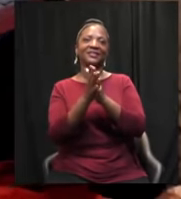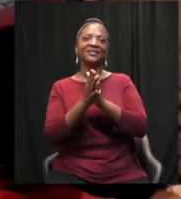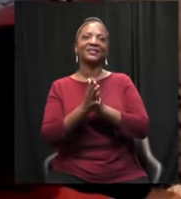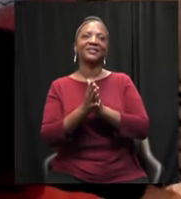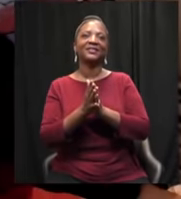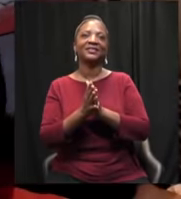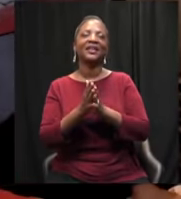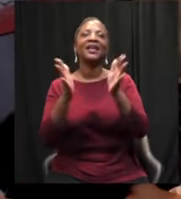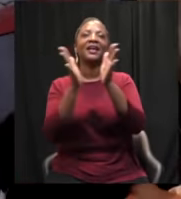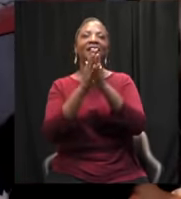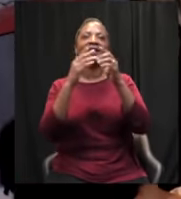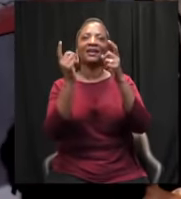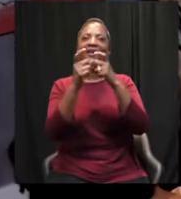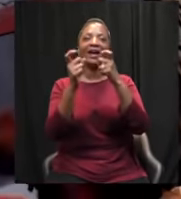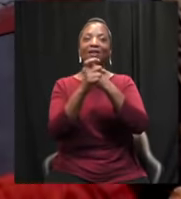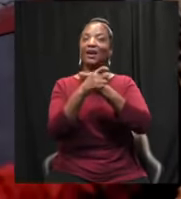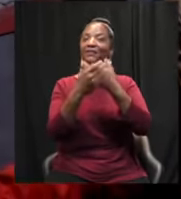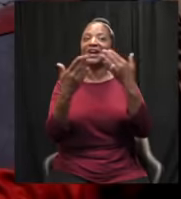Hallelujah.